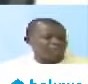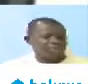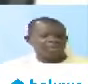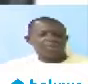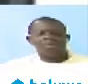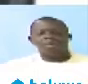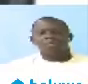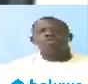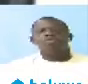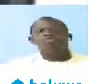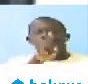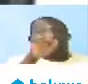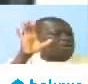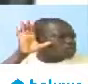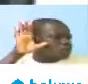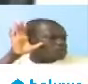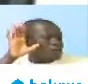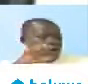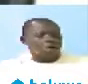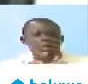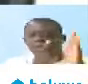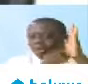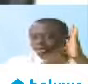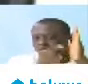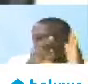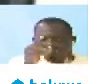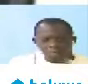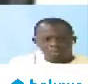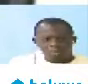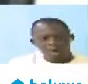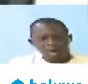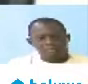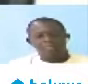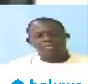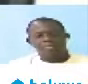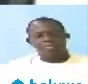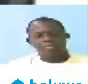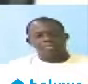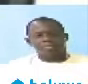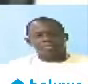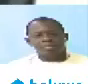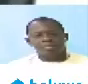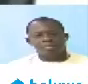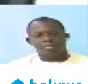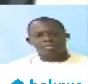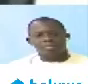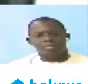No, I was... Did you listen to it on the radio? I was on the radio. No, I was on the radio.